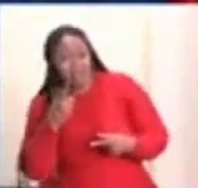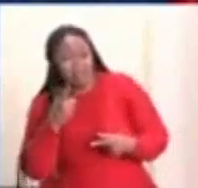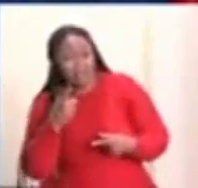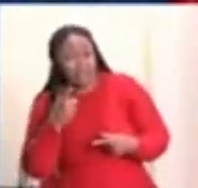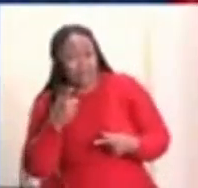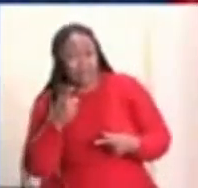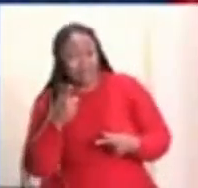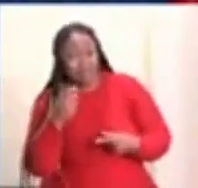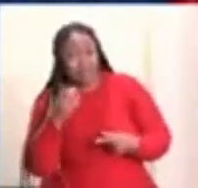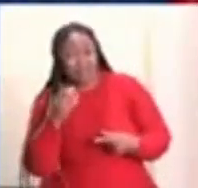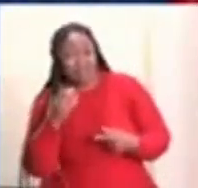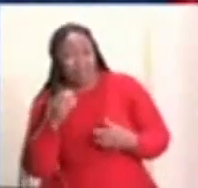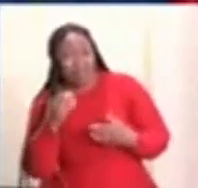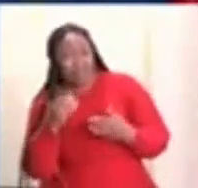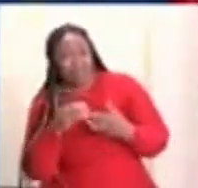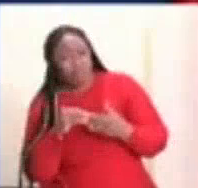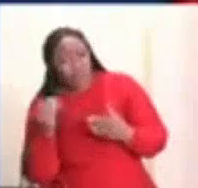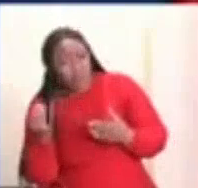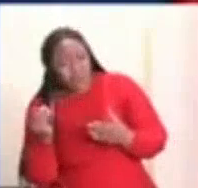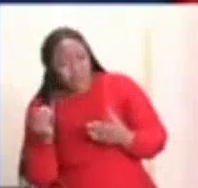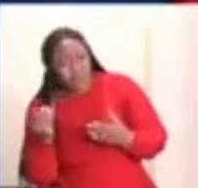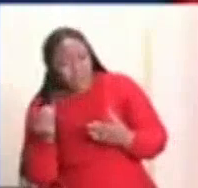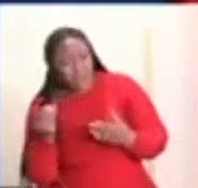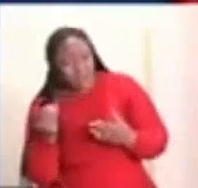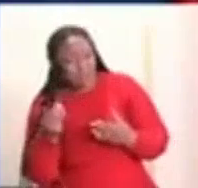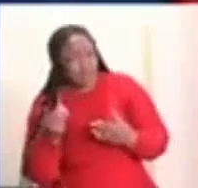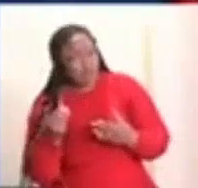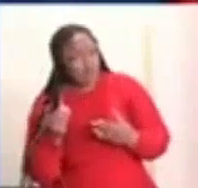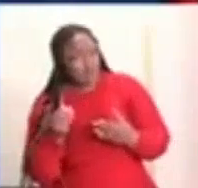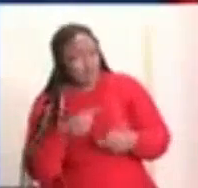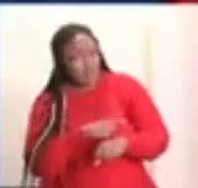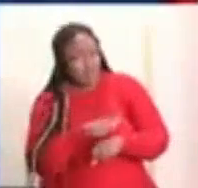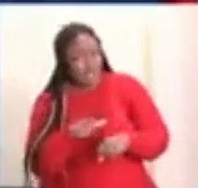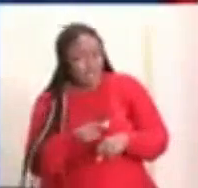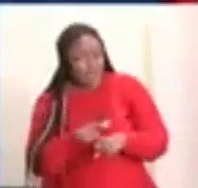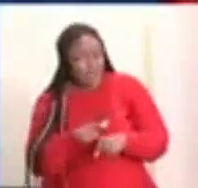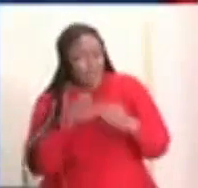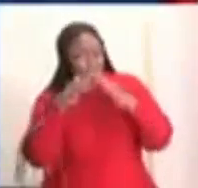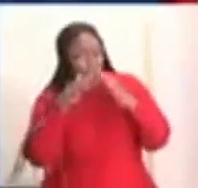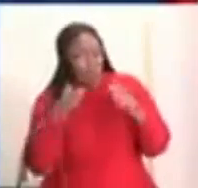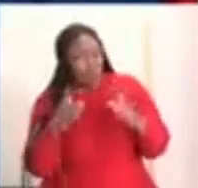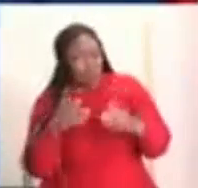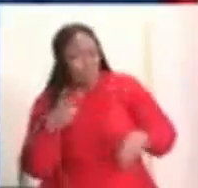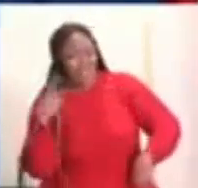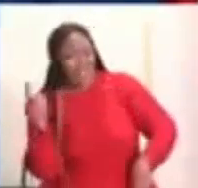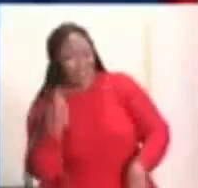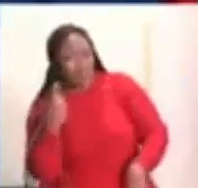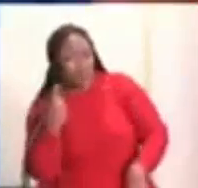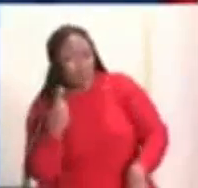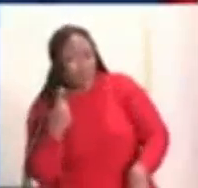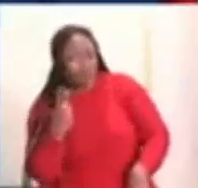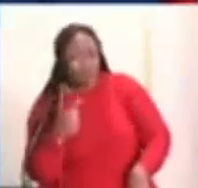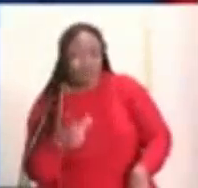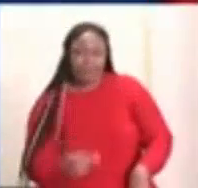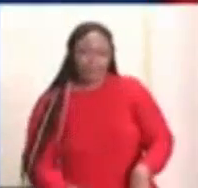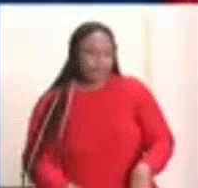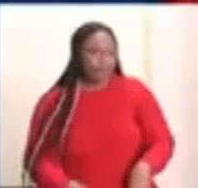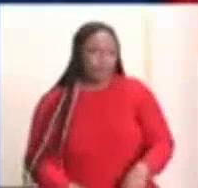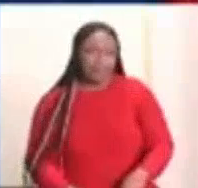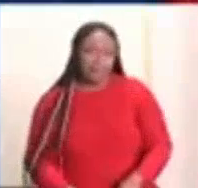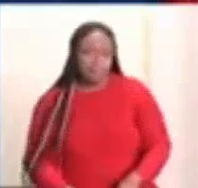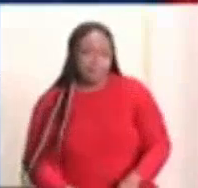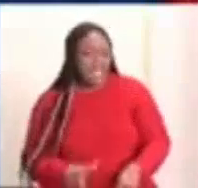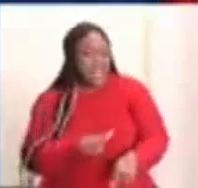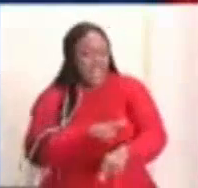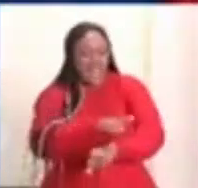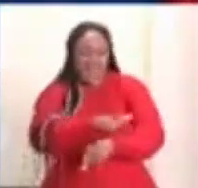400 and something thousand. You can't buy no piece of land down there for 400 and something thousand, or none. I don't care who evaluated they bring to